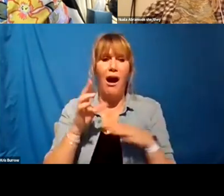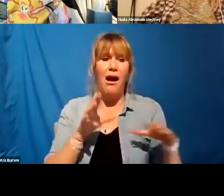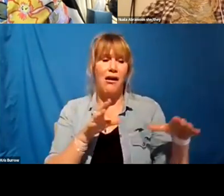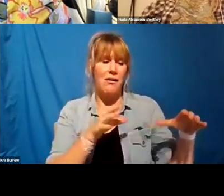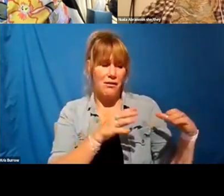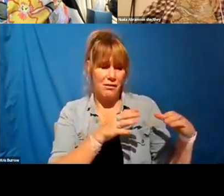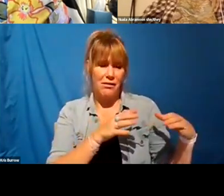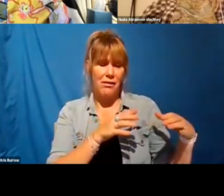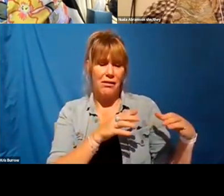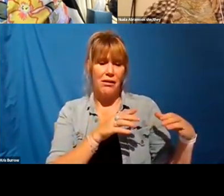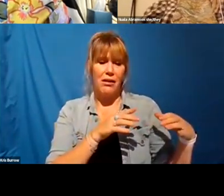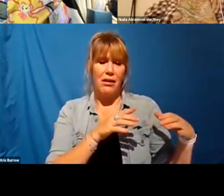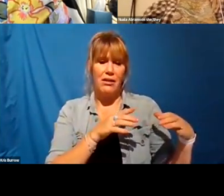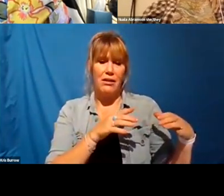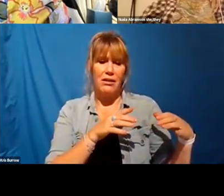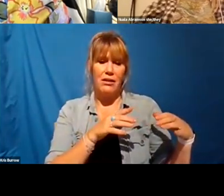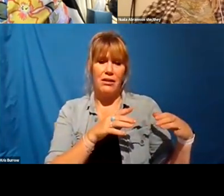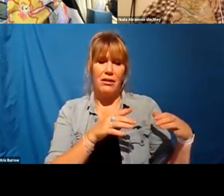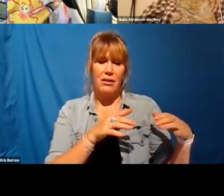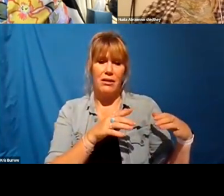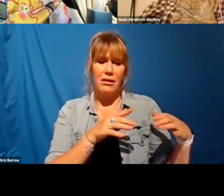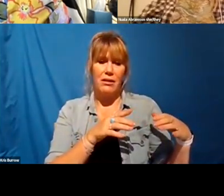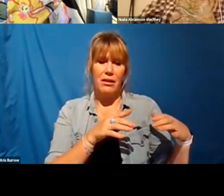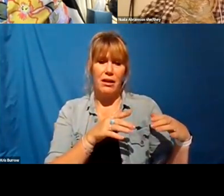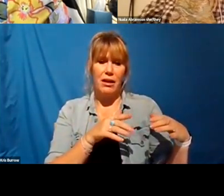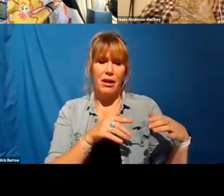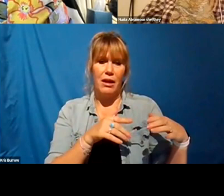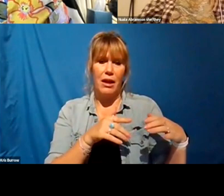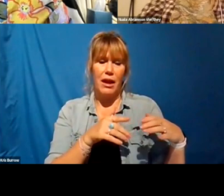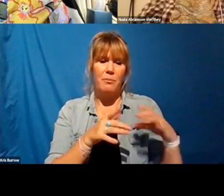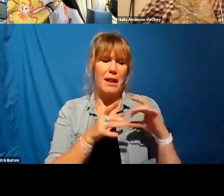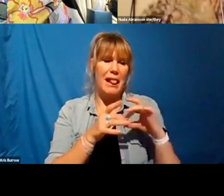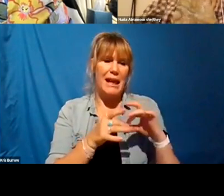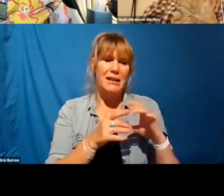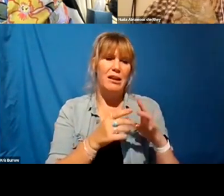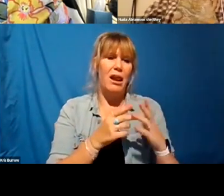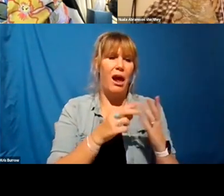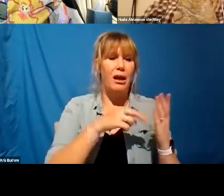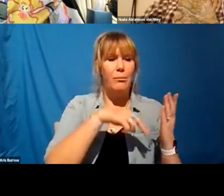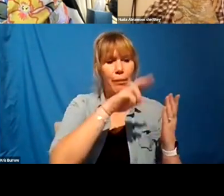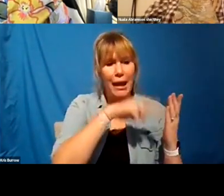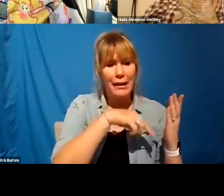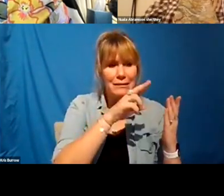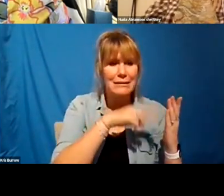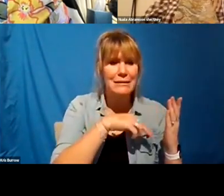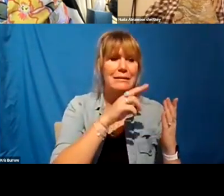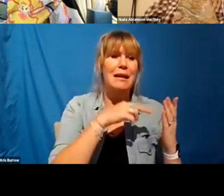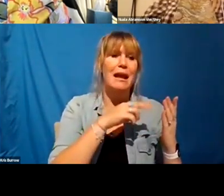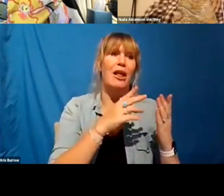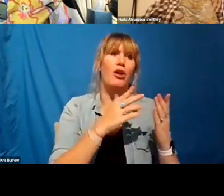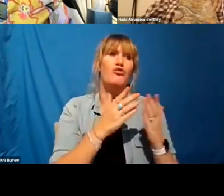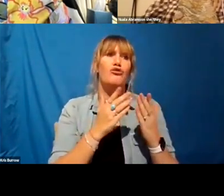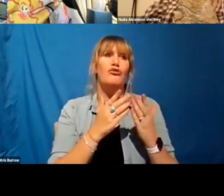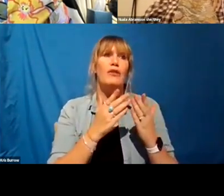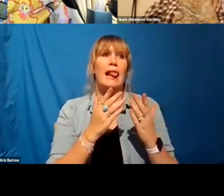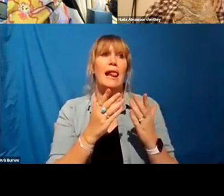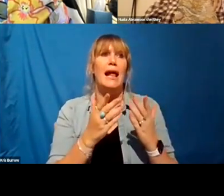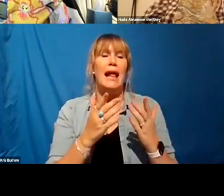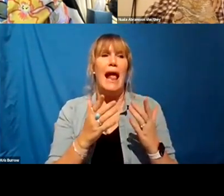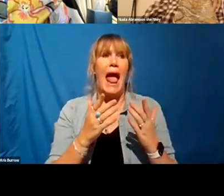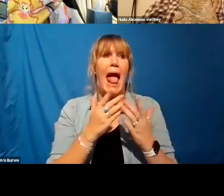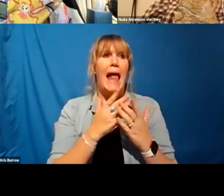since Enlightenment times especially has been about painting, anything is relegated to its own sort of